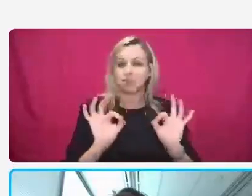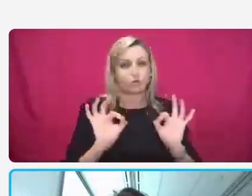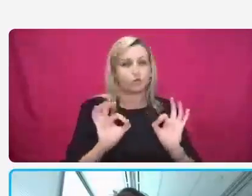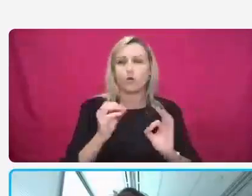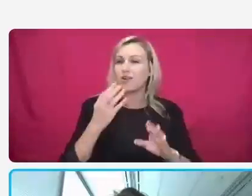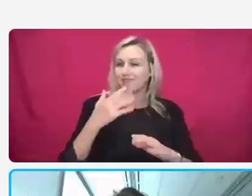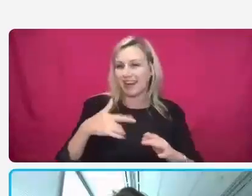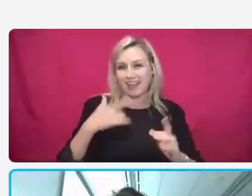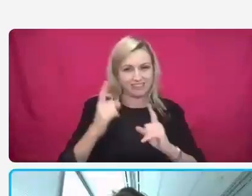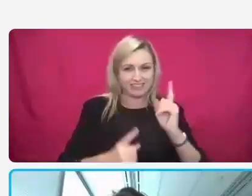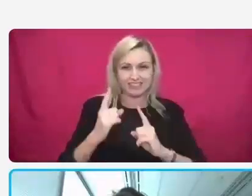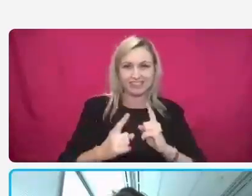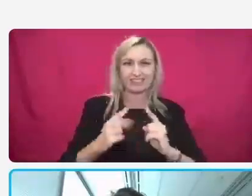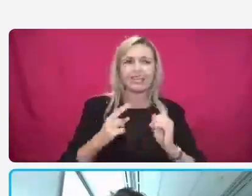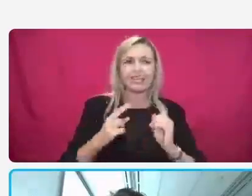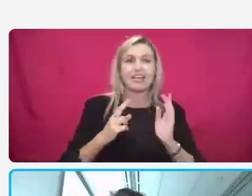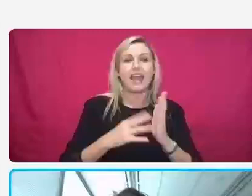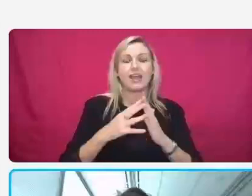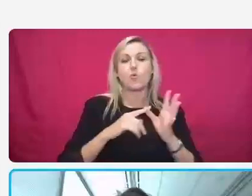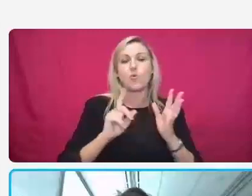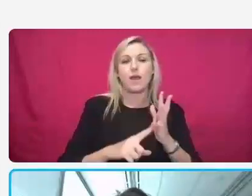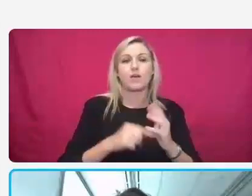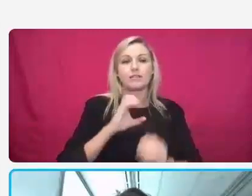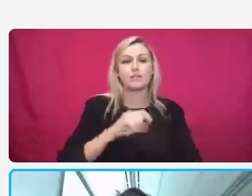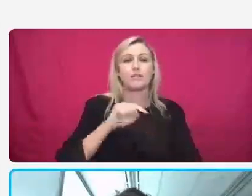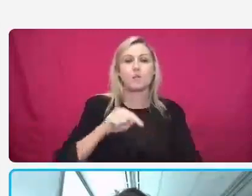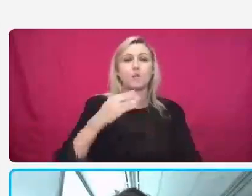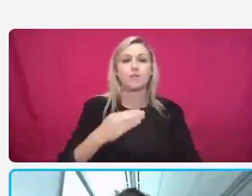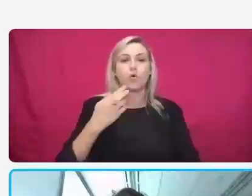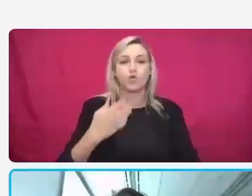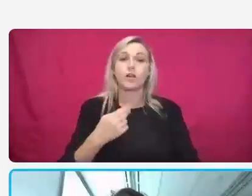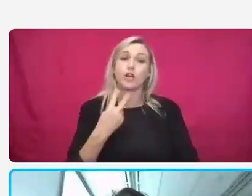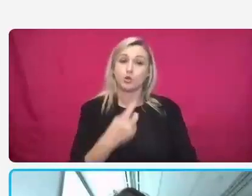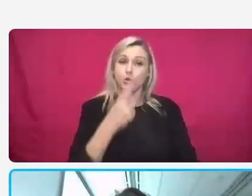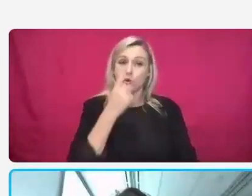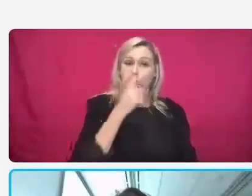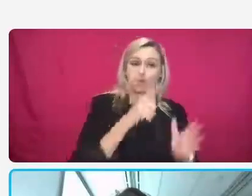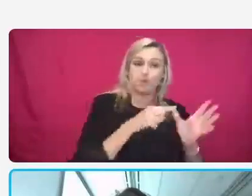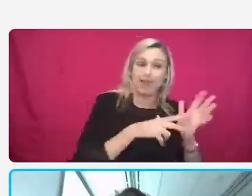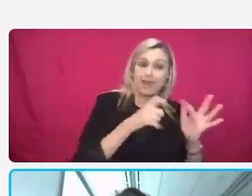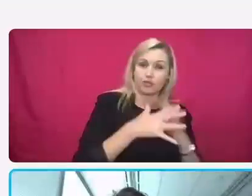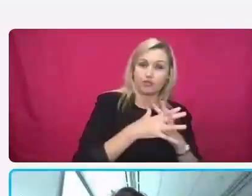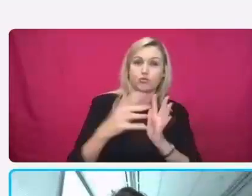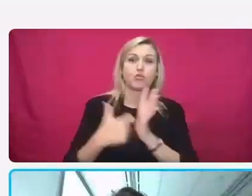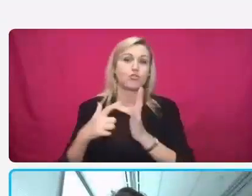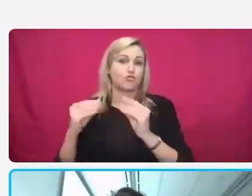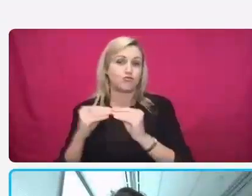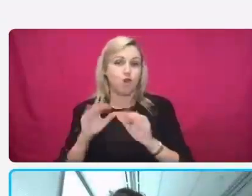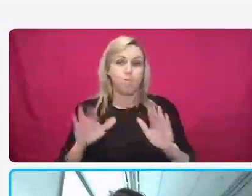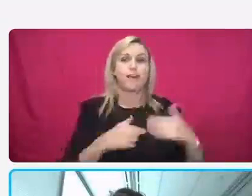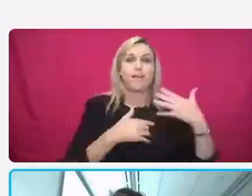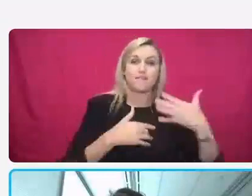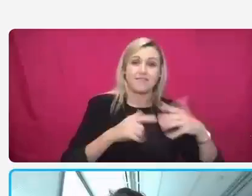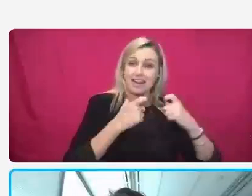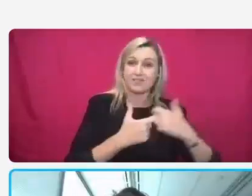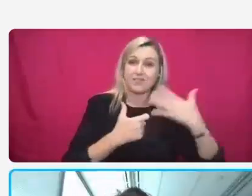care tariff NWOW of 0.49 and 2 residents, Andrew and Rob, with a classification of 5 and 3